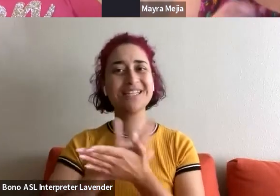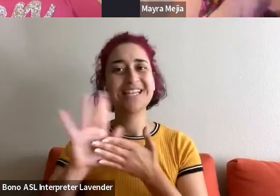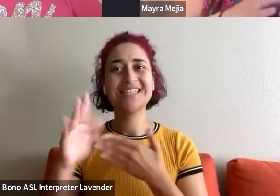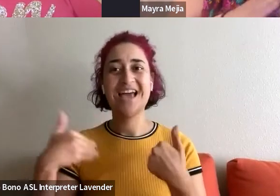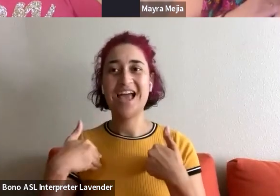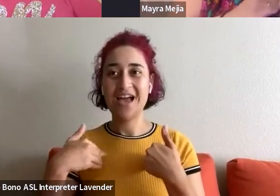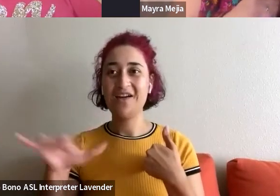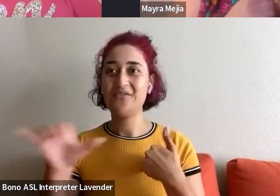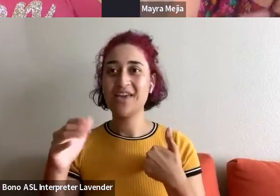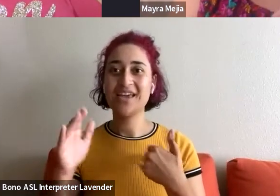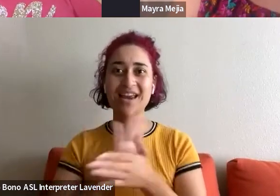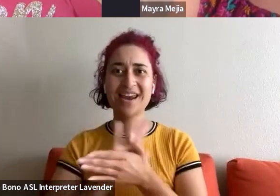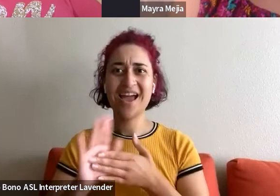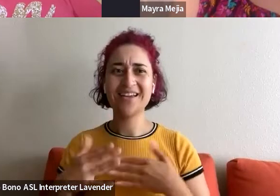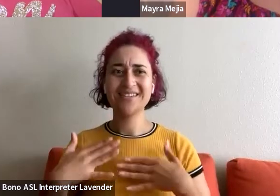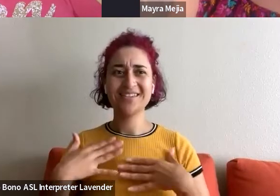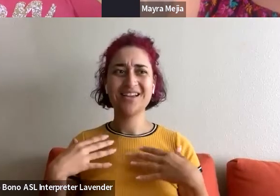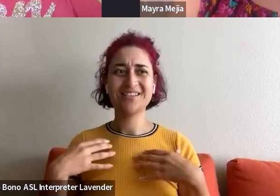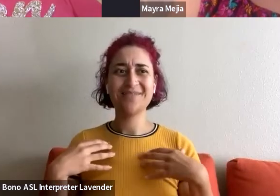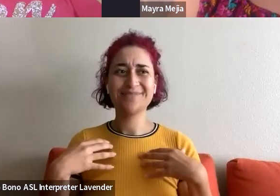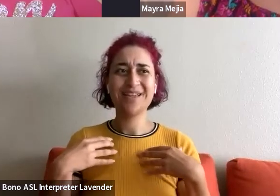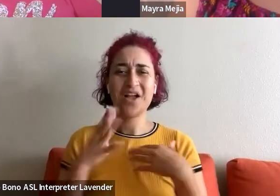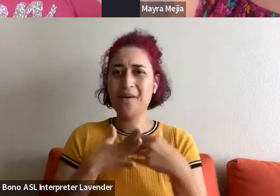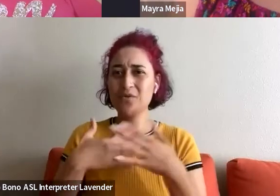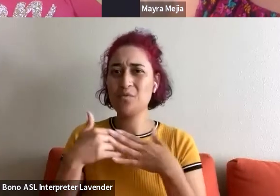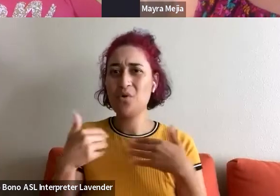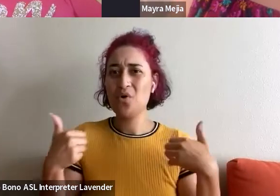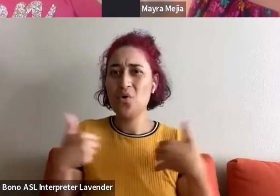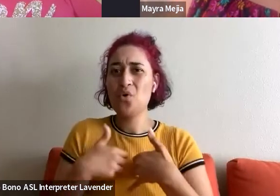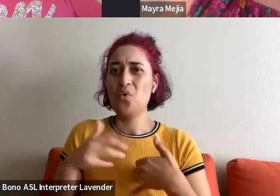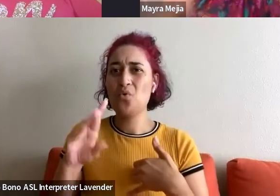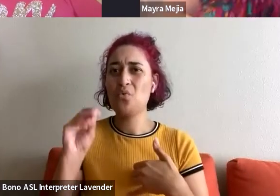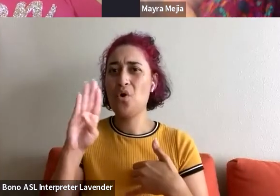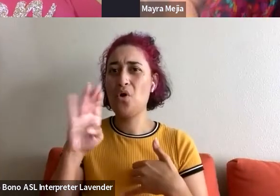nice, comfortable robe that fits me. Like, yes, definitely.